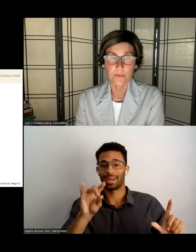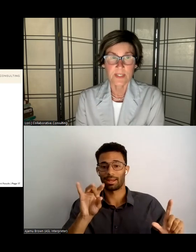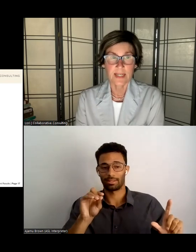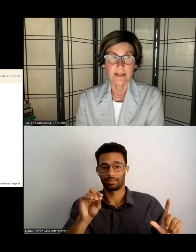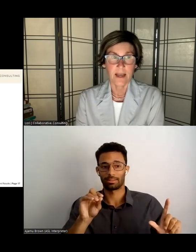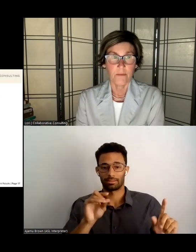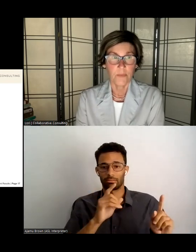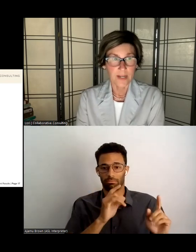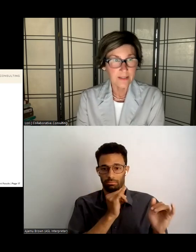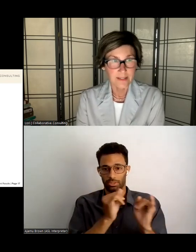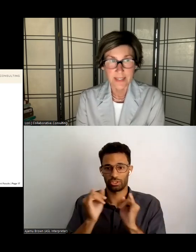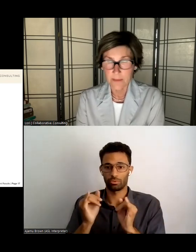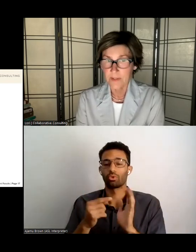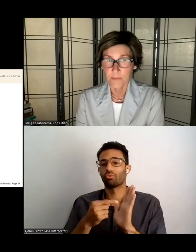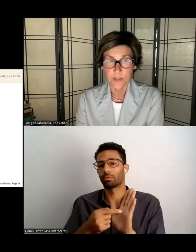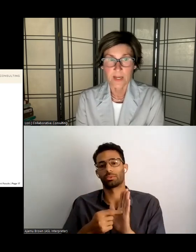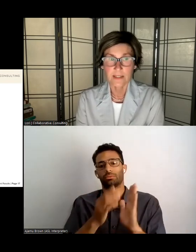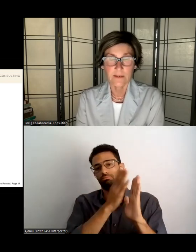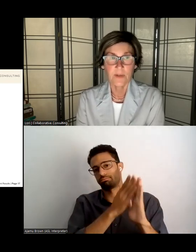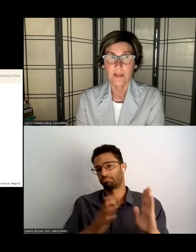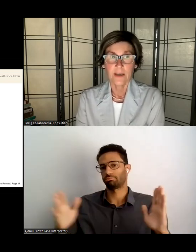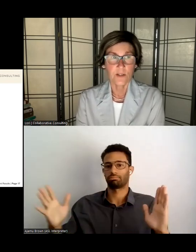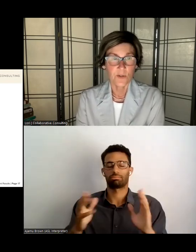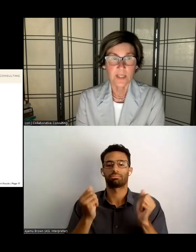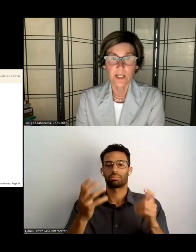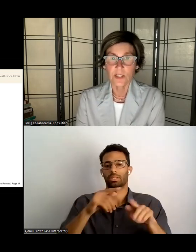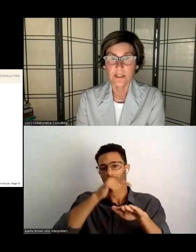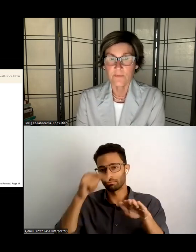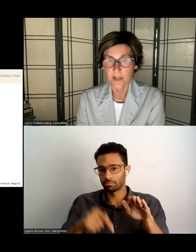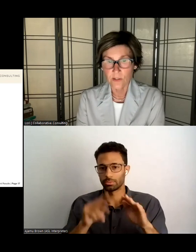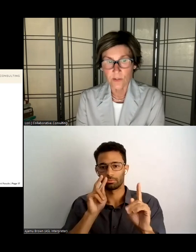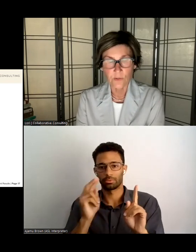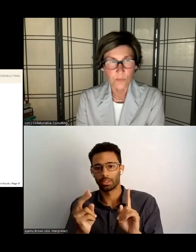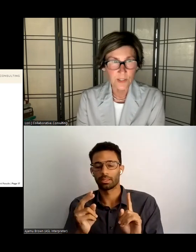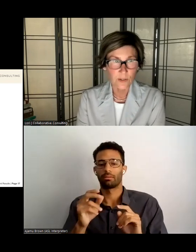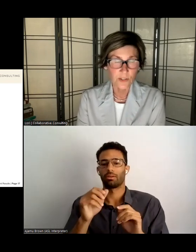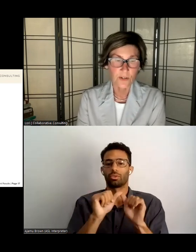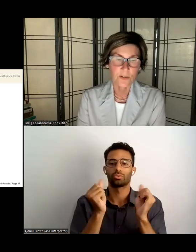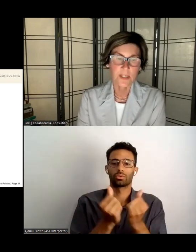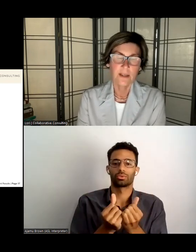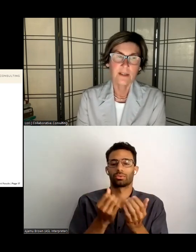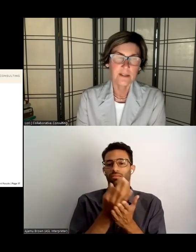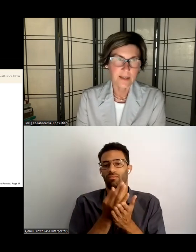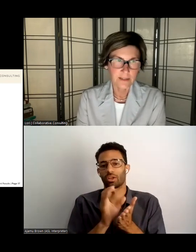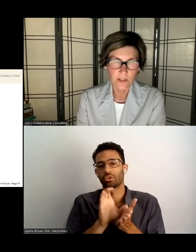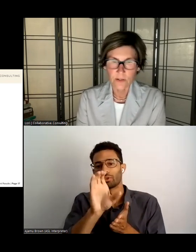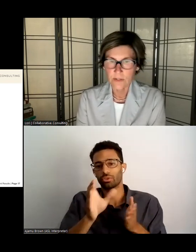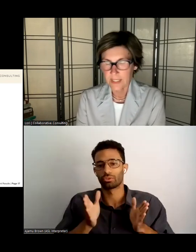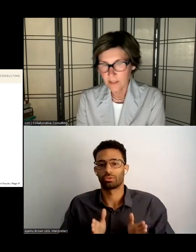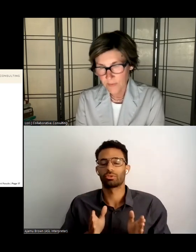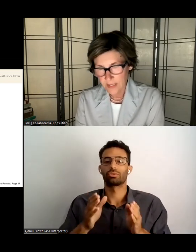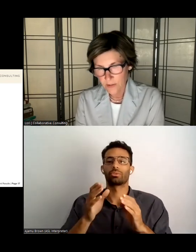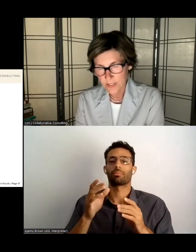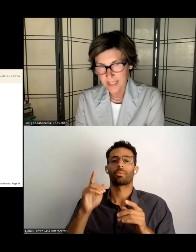stakeholders representing a breadth and depth of perspective, associations, funders, researchers, thought